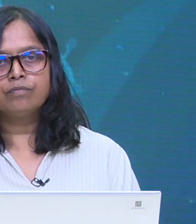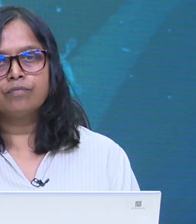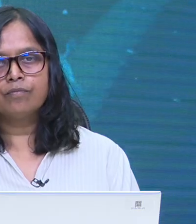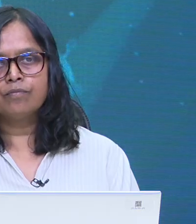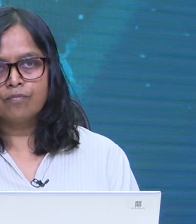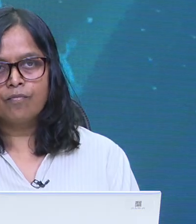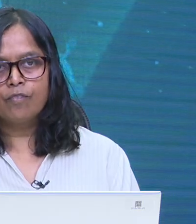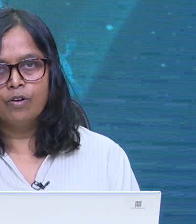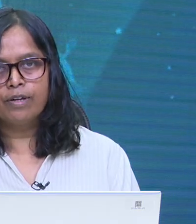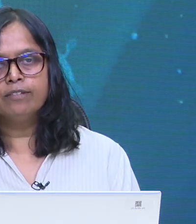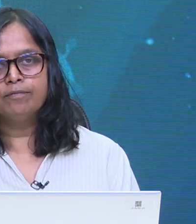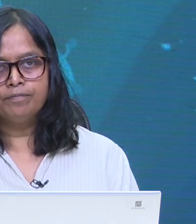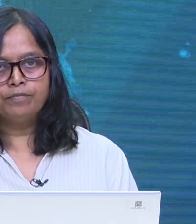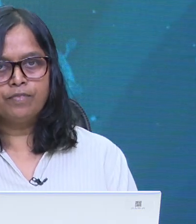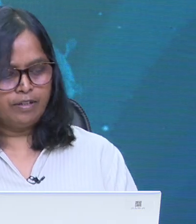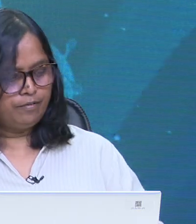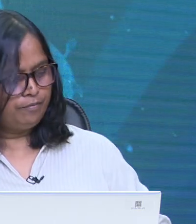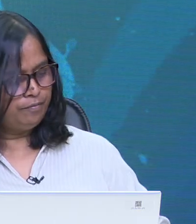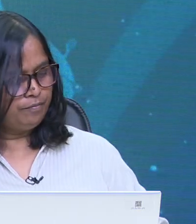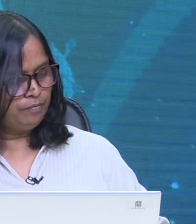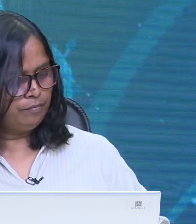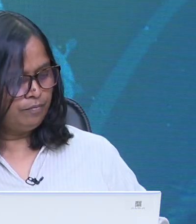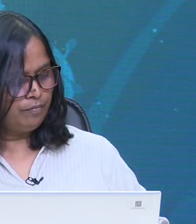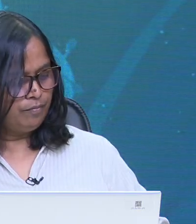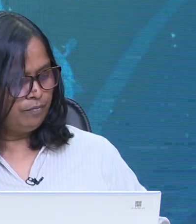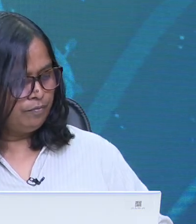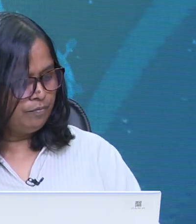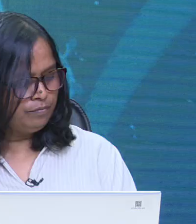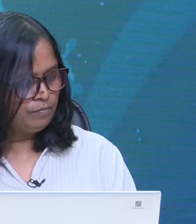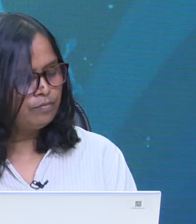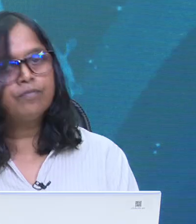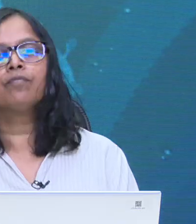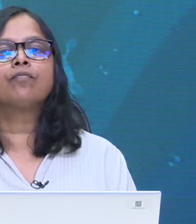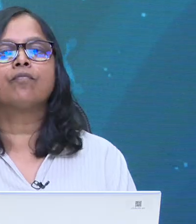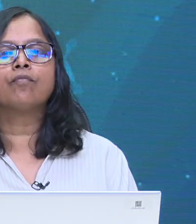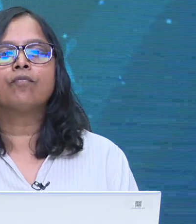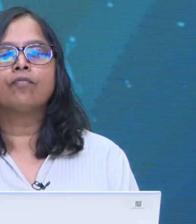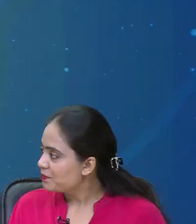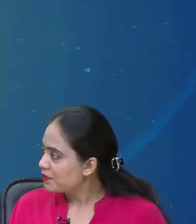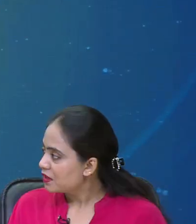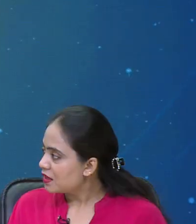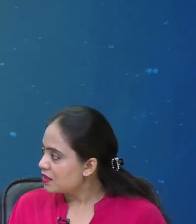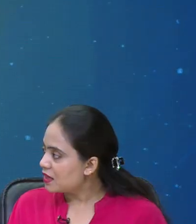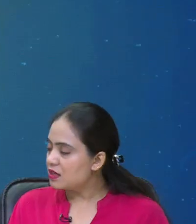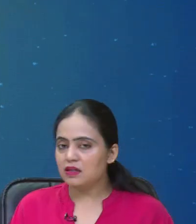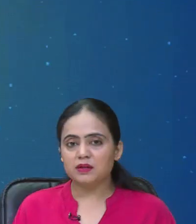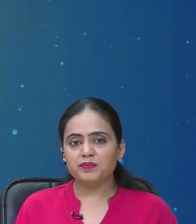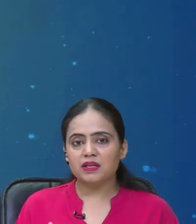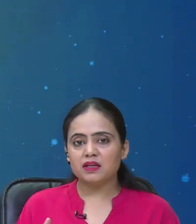the new school. Okay. Okay. And sometimes what happens, the teacher is promoted to the role of headmaster, and